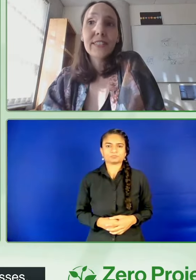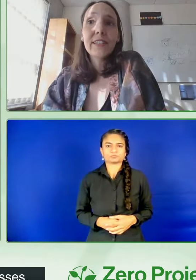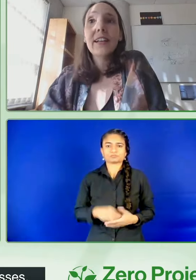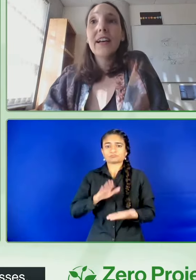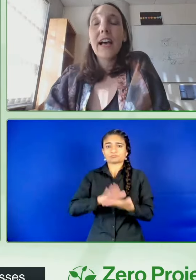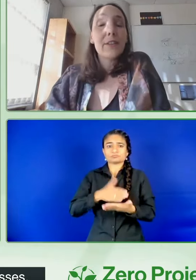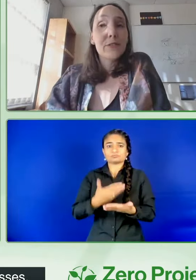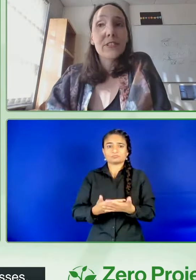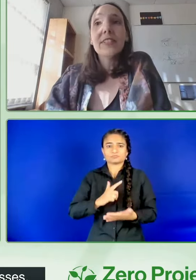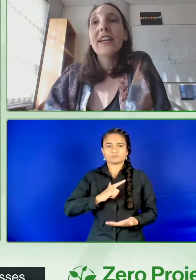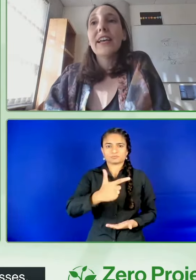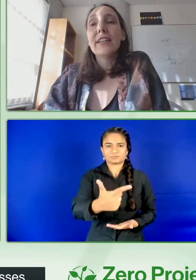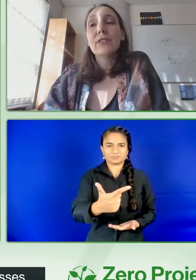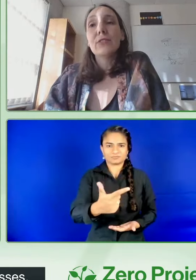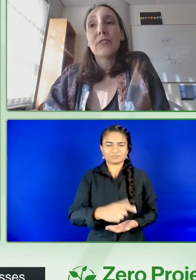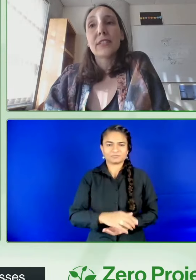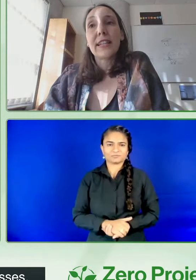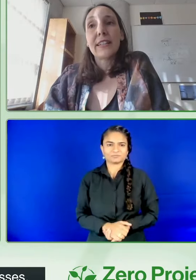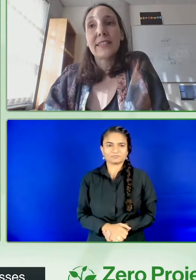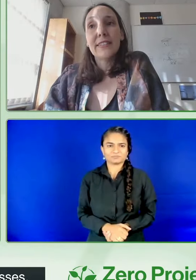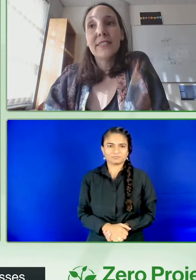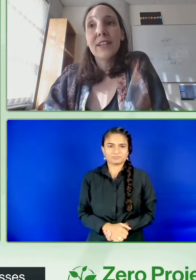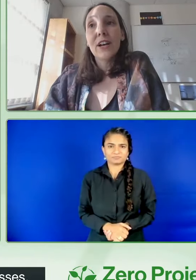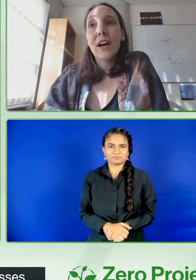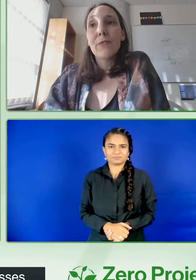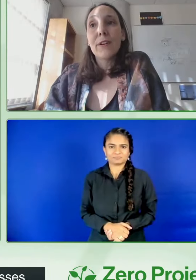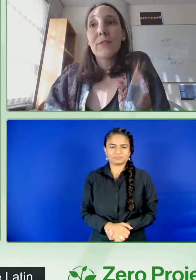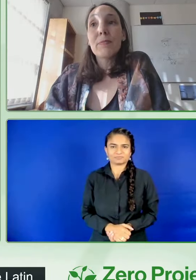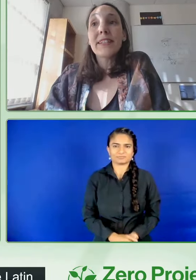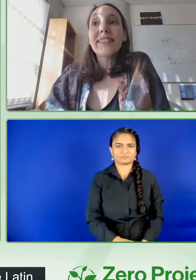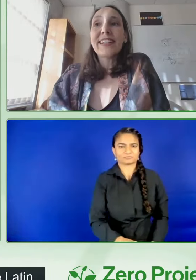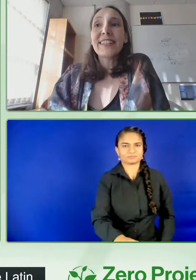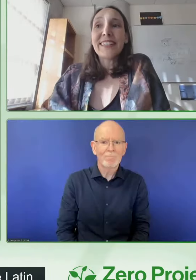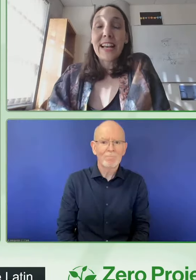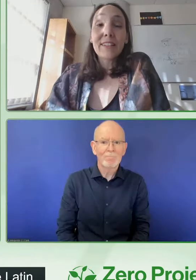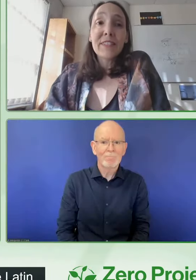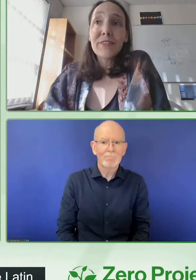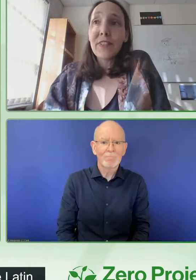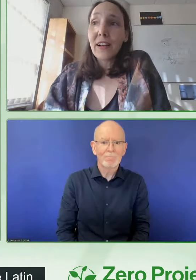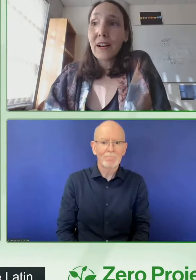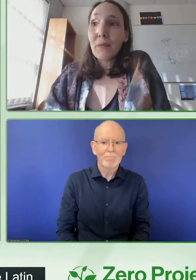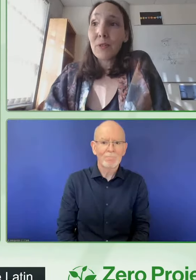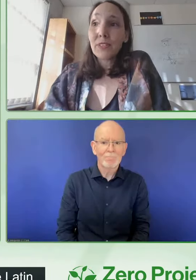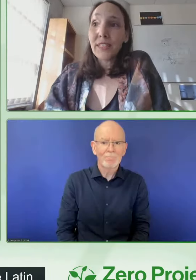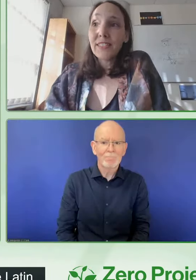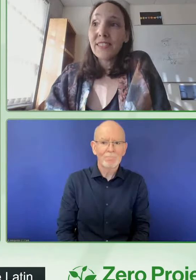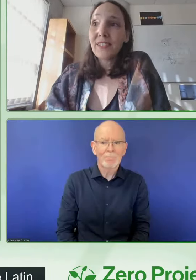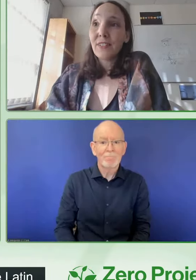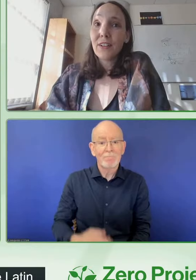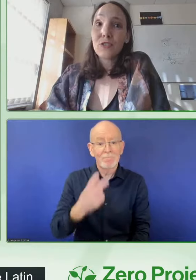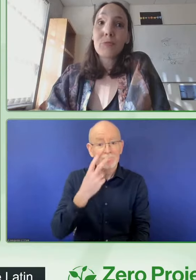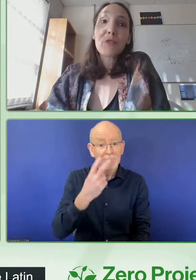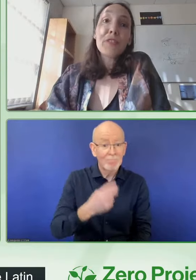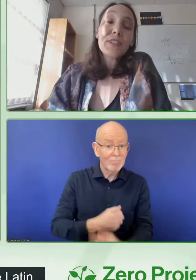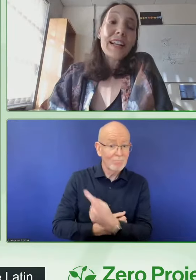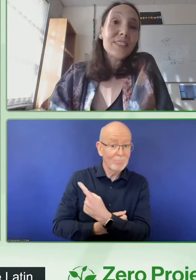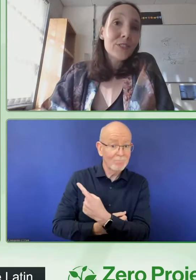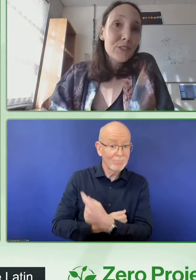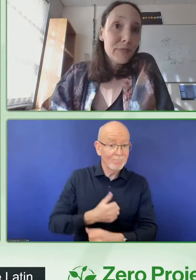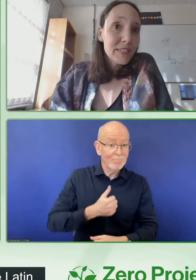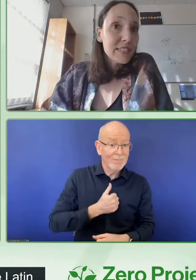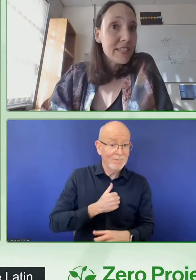Union in 2019, where we presented an interactive poster. So